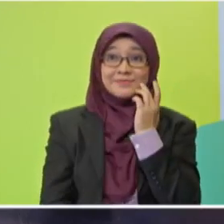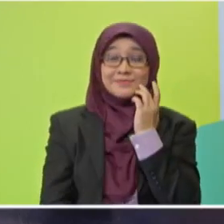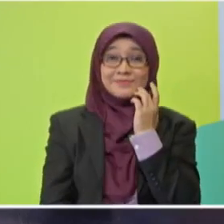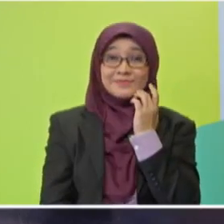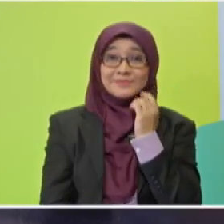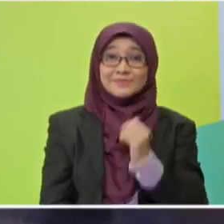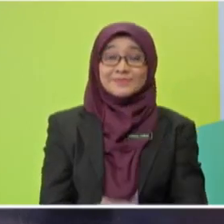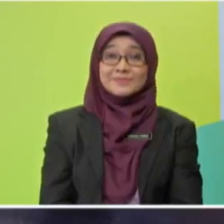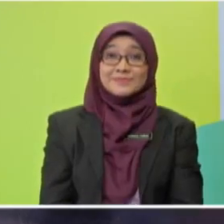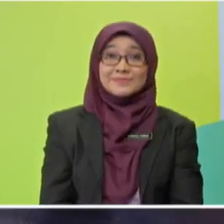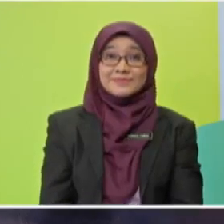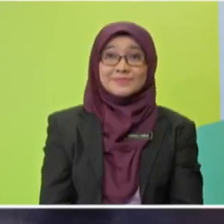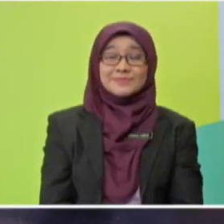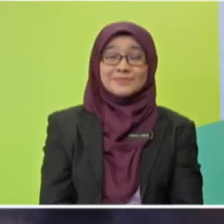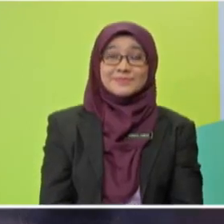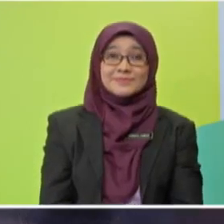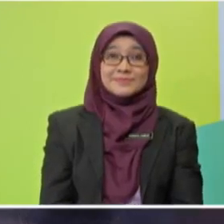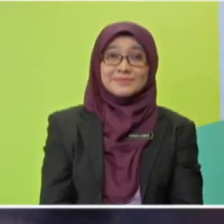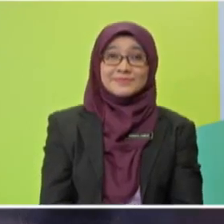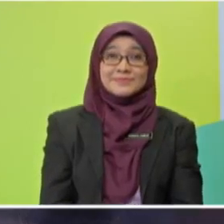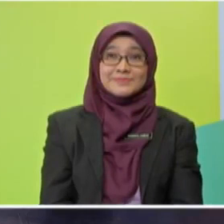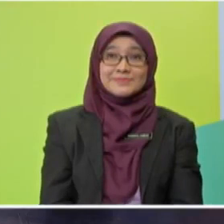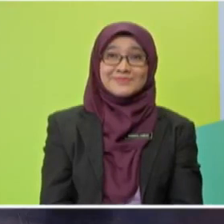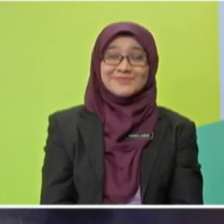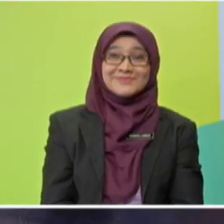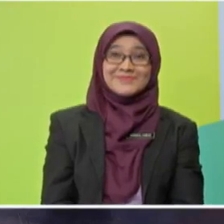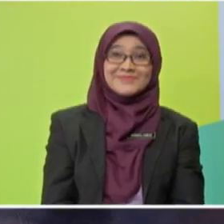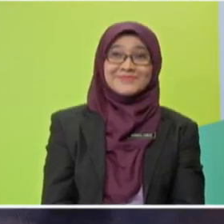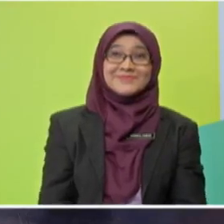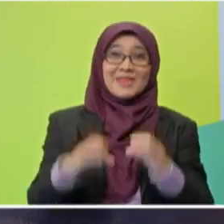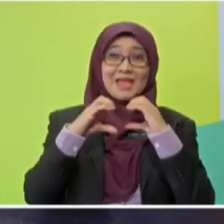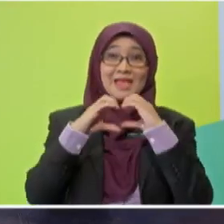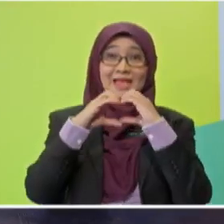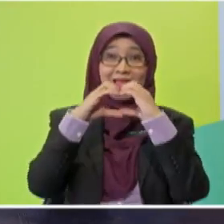there? We got special hearts for you when you answer.